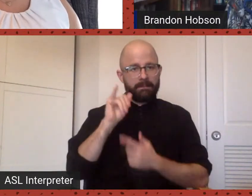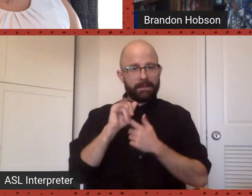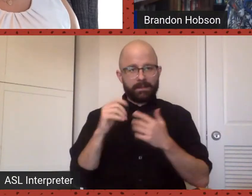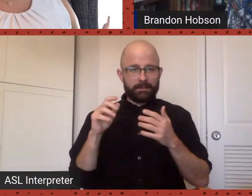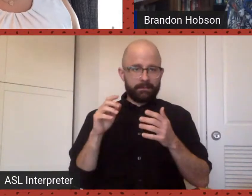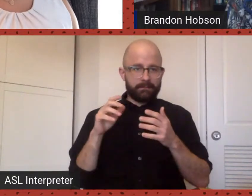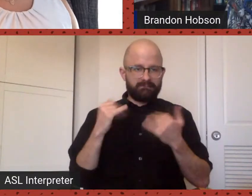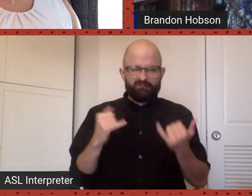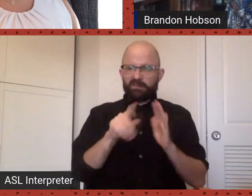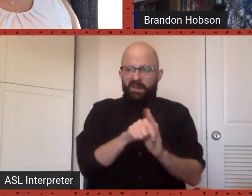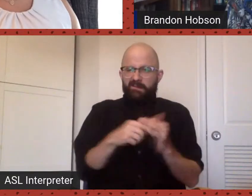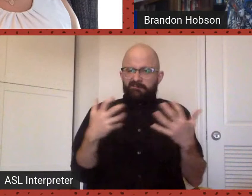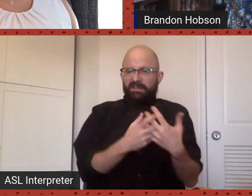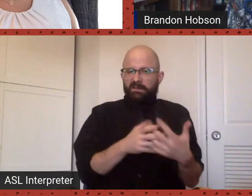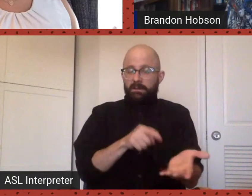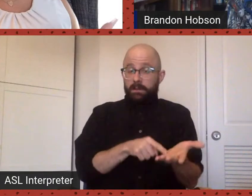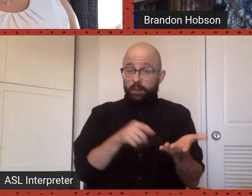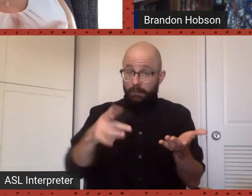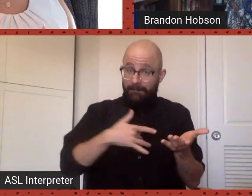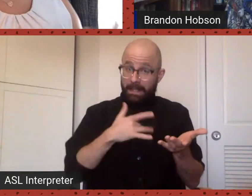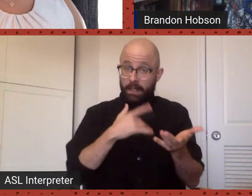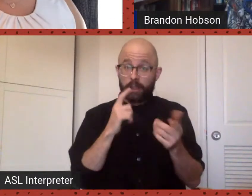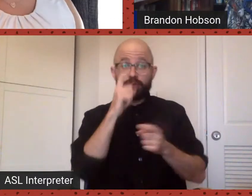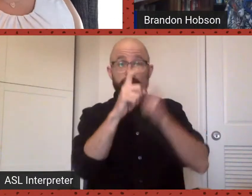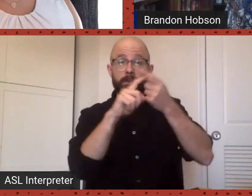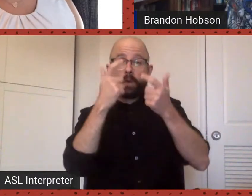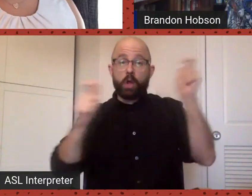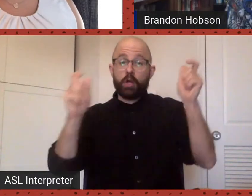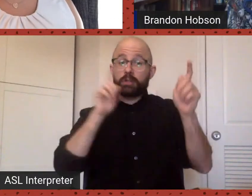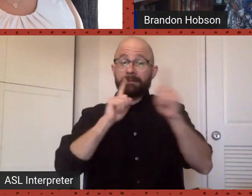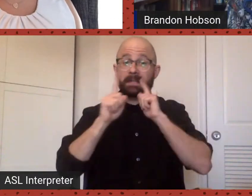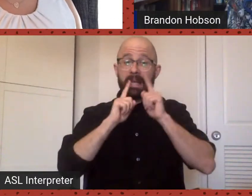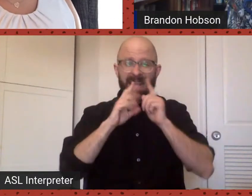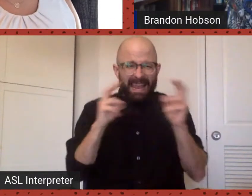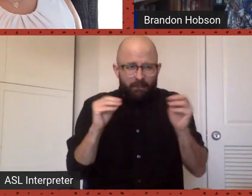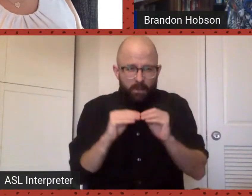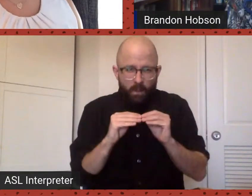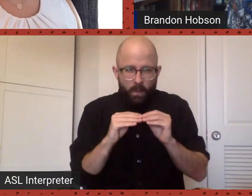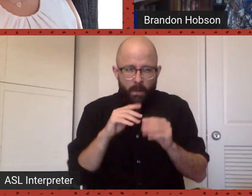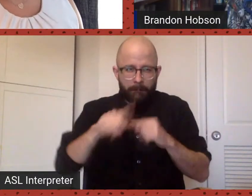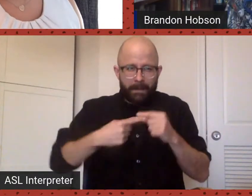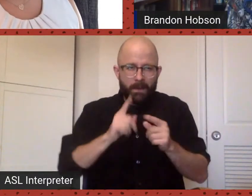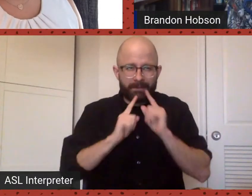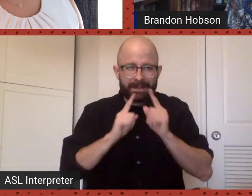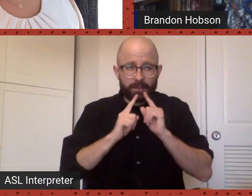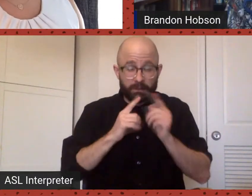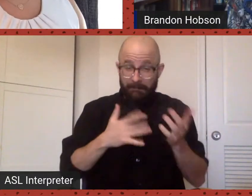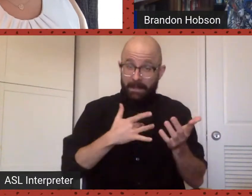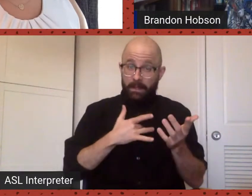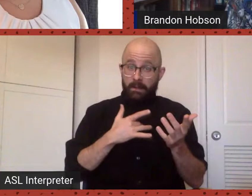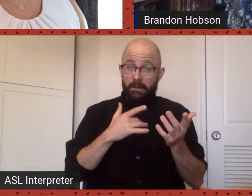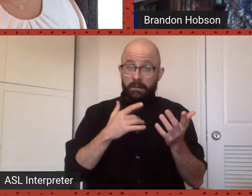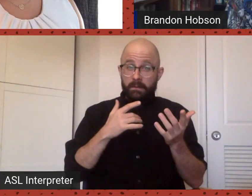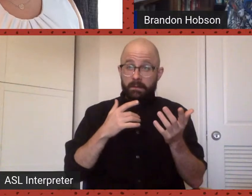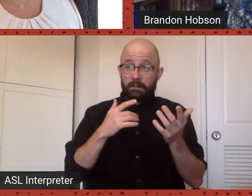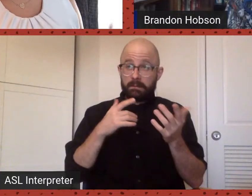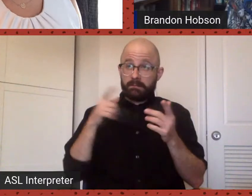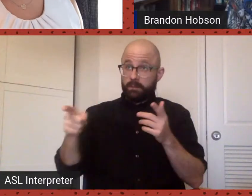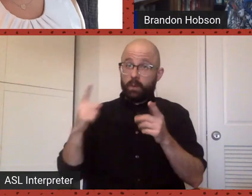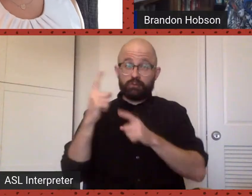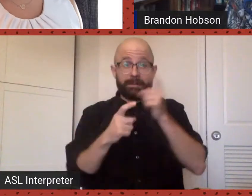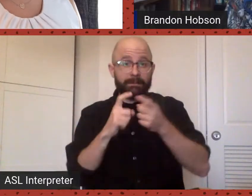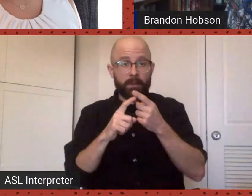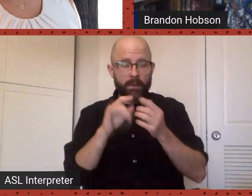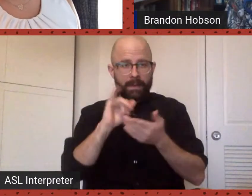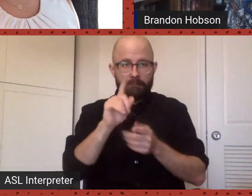larger conversation, but even maybe beyond conversation, maybe a moment of reckoning that the